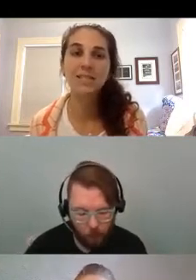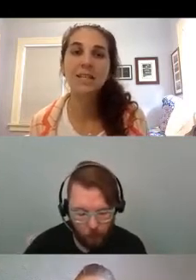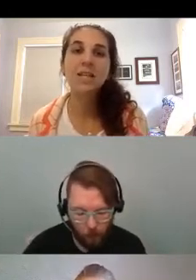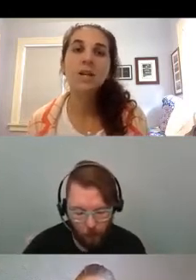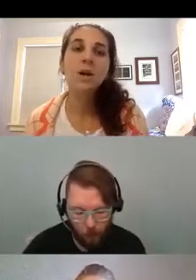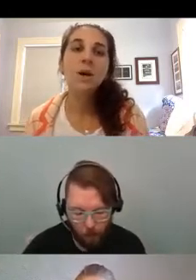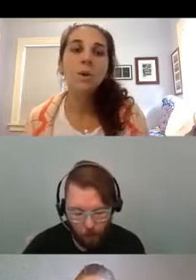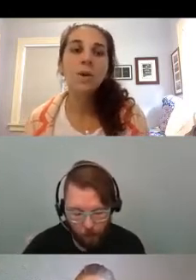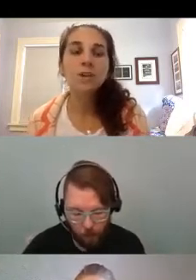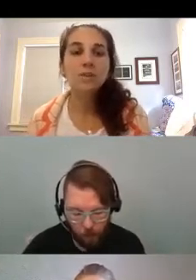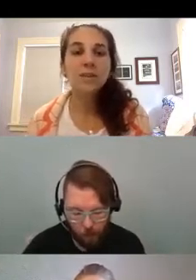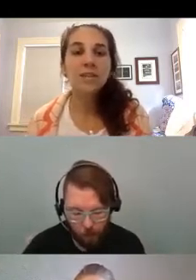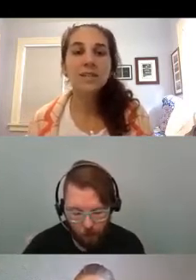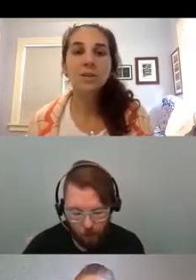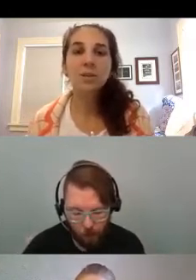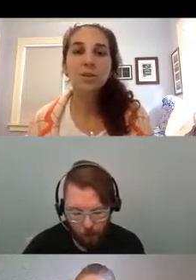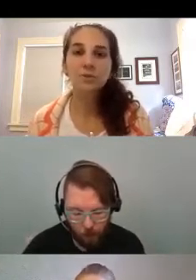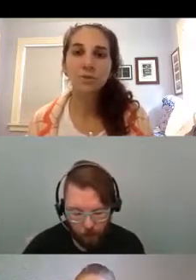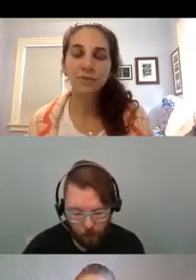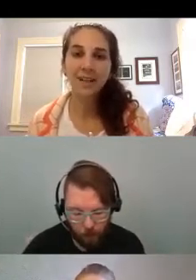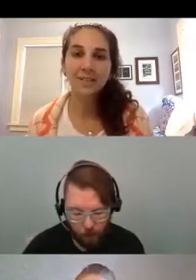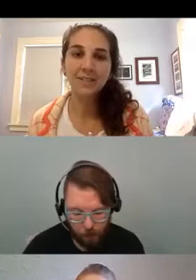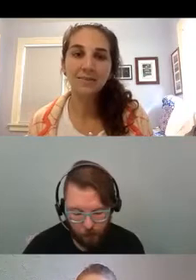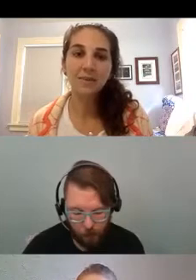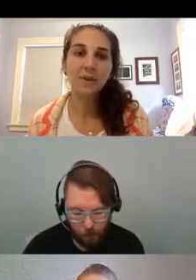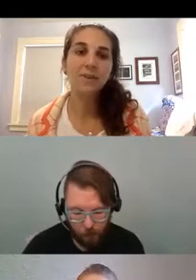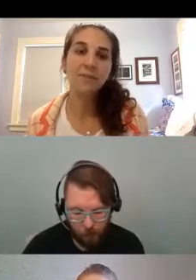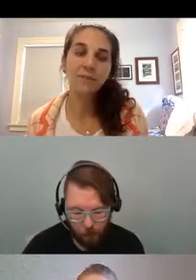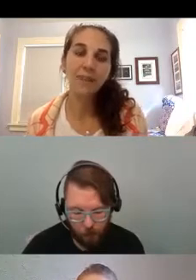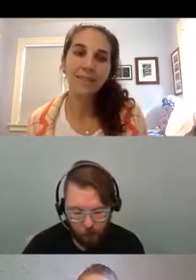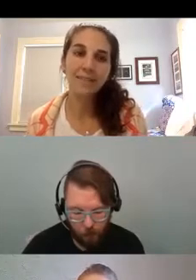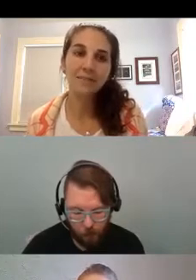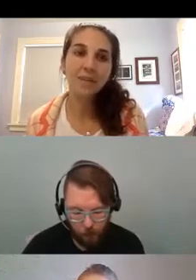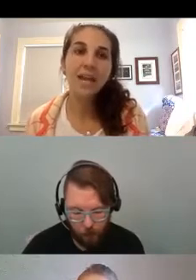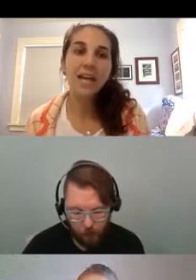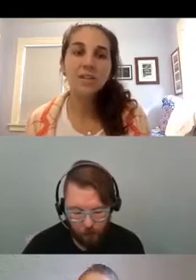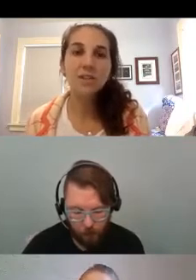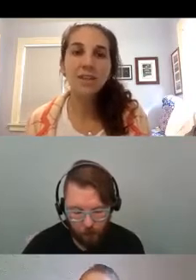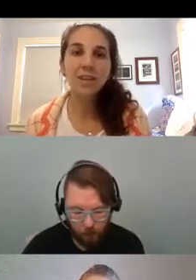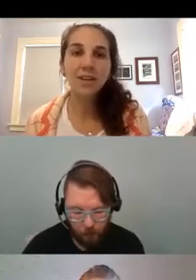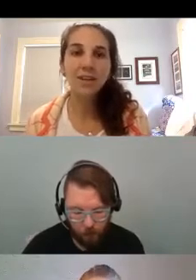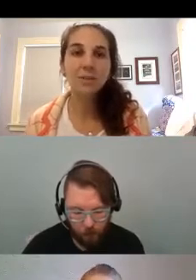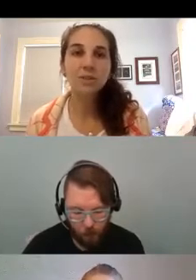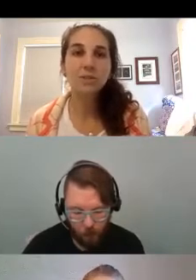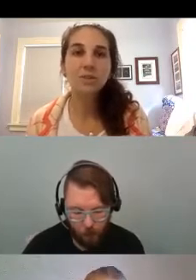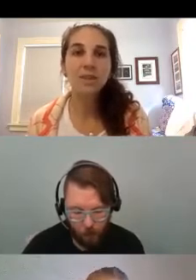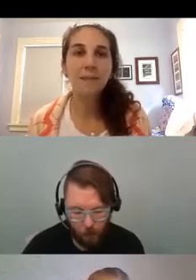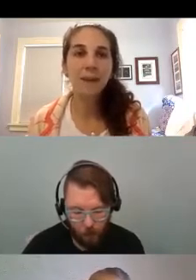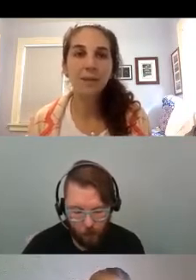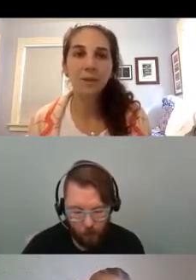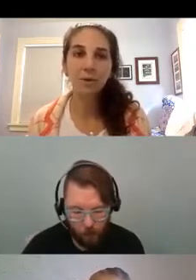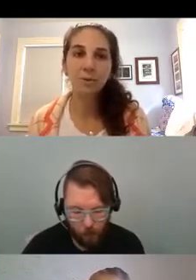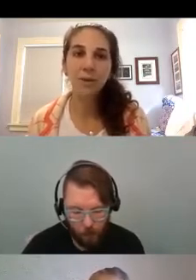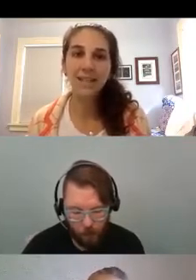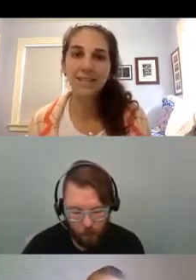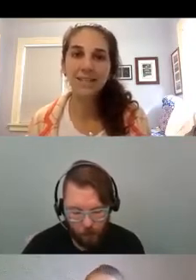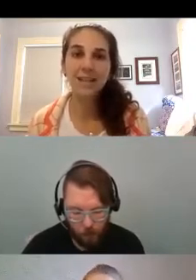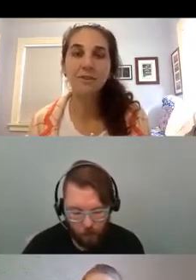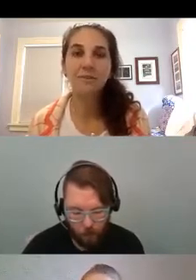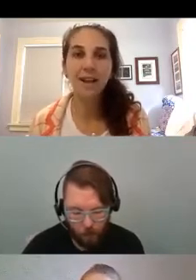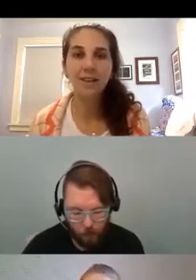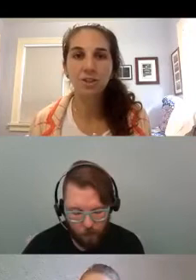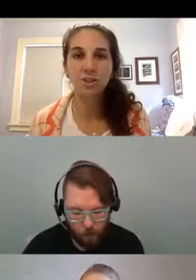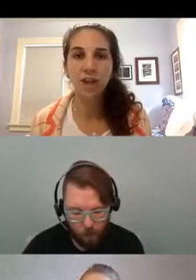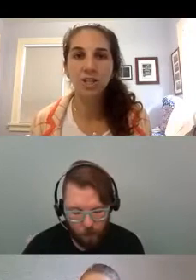environment. We also wanted someone who is reflexive or reflective, and so that they are able to think about their own practice